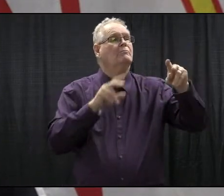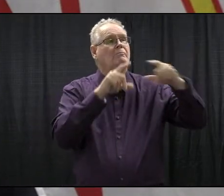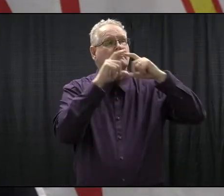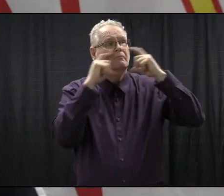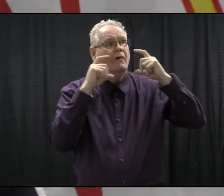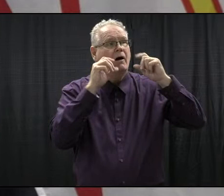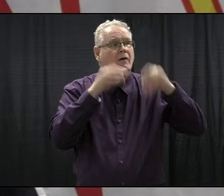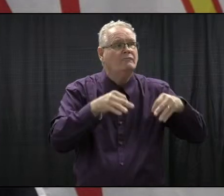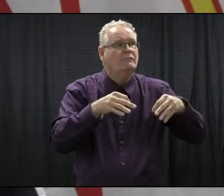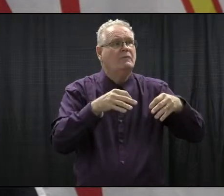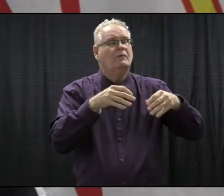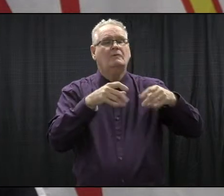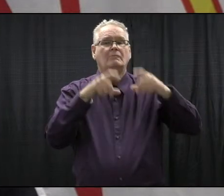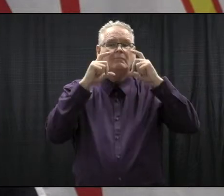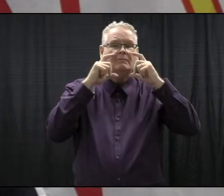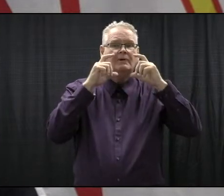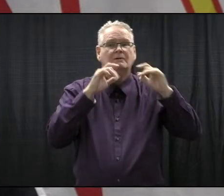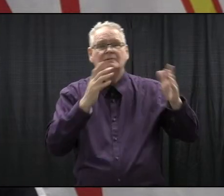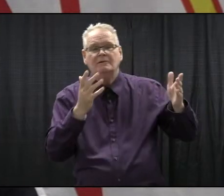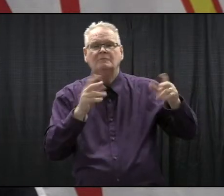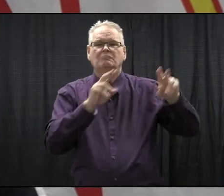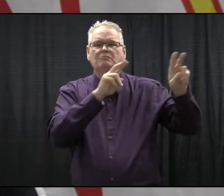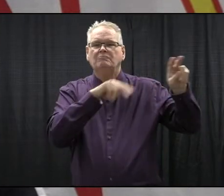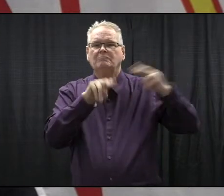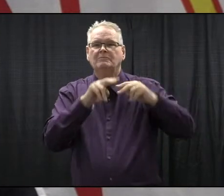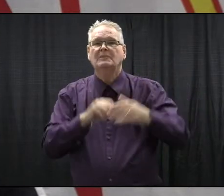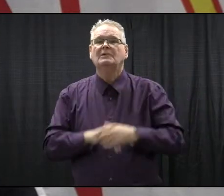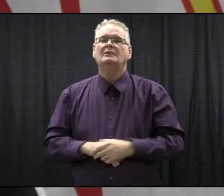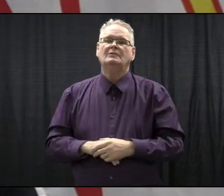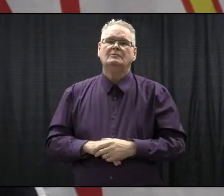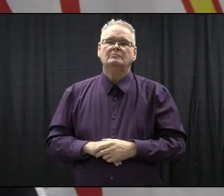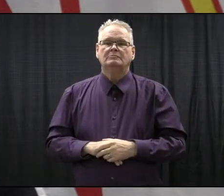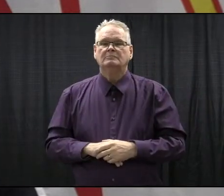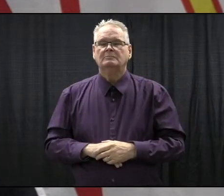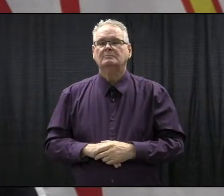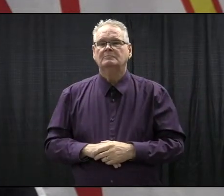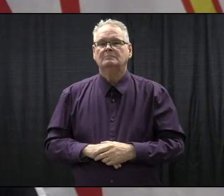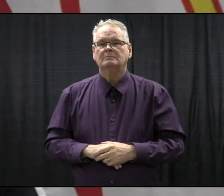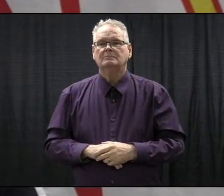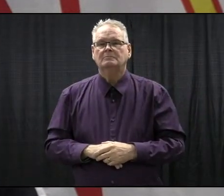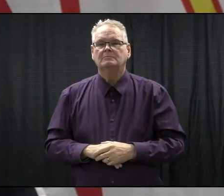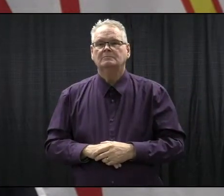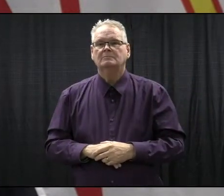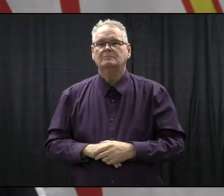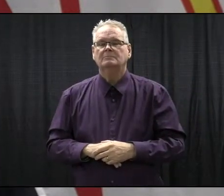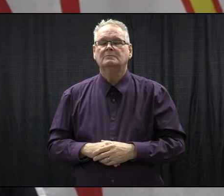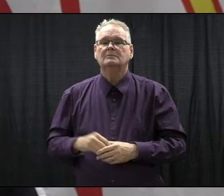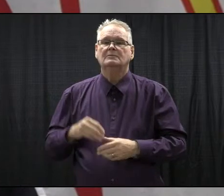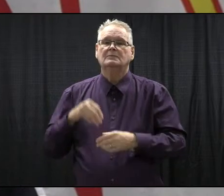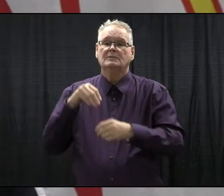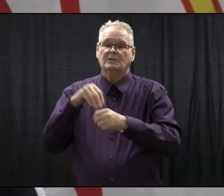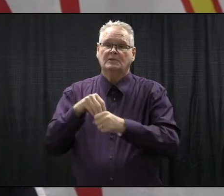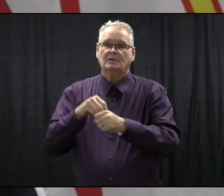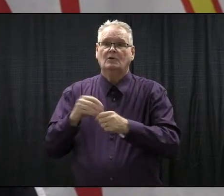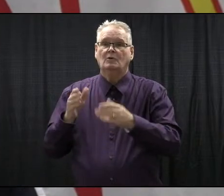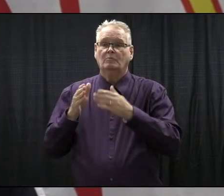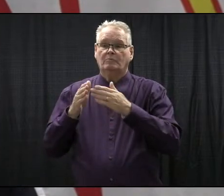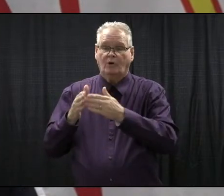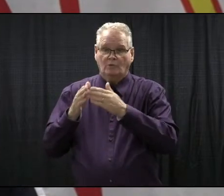only happen if we get our vaccination rates where they need to be. And this is where we need everyone to step